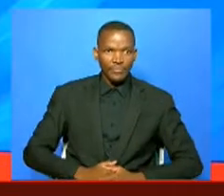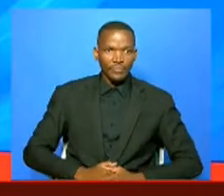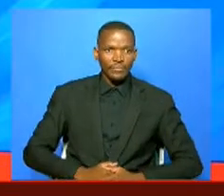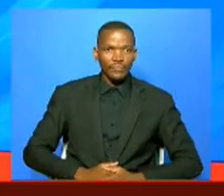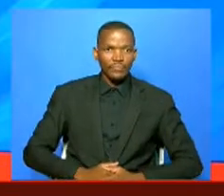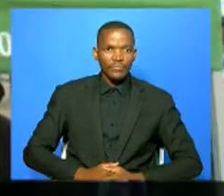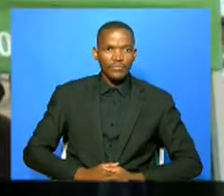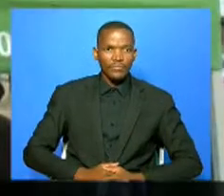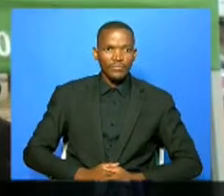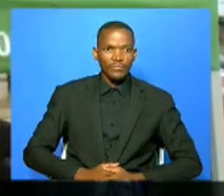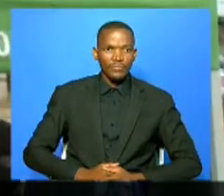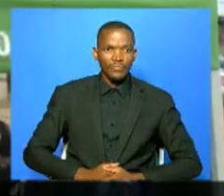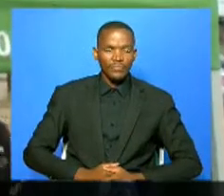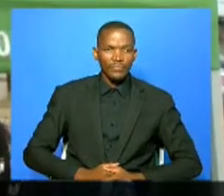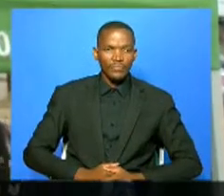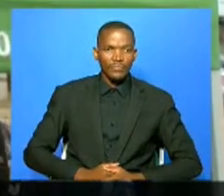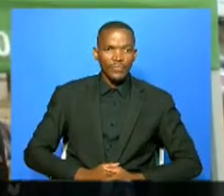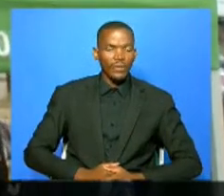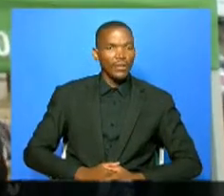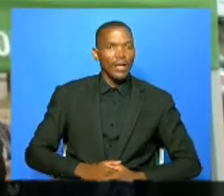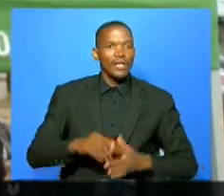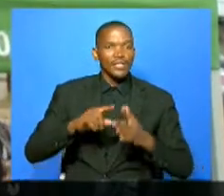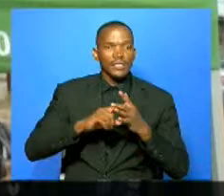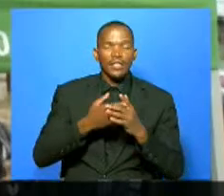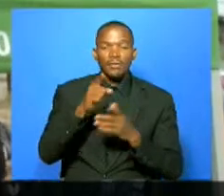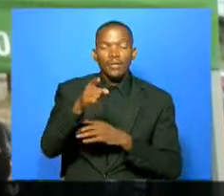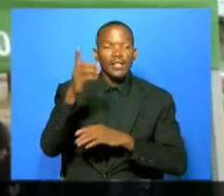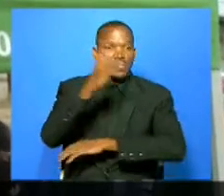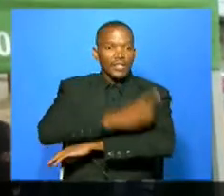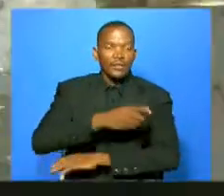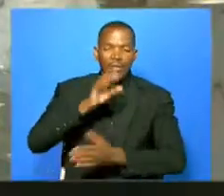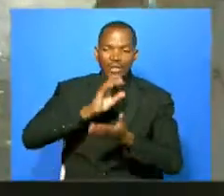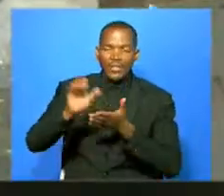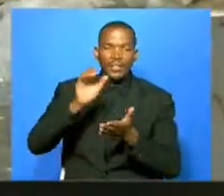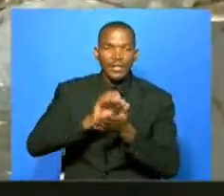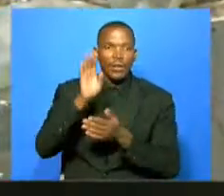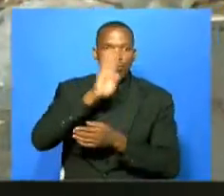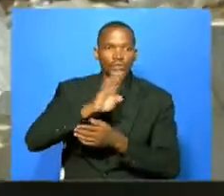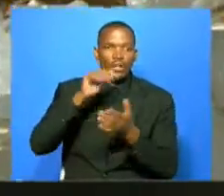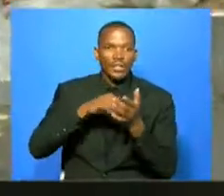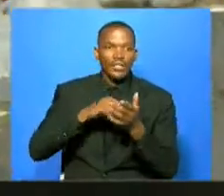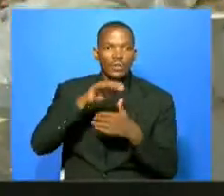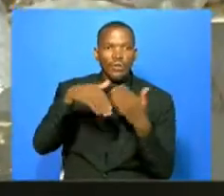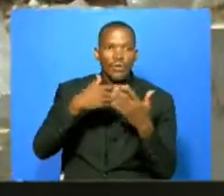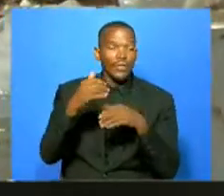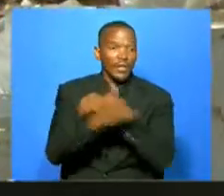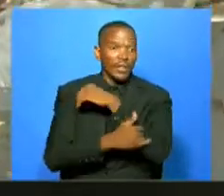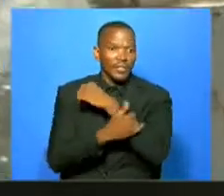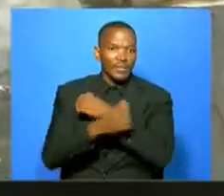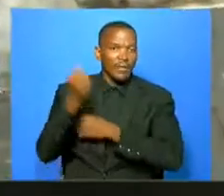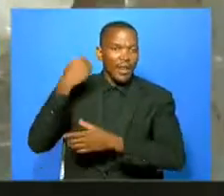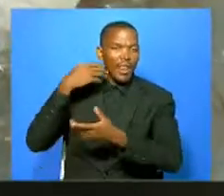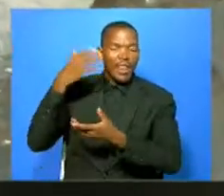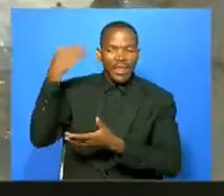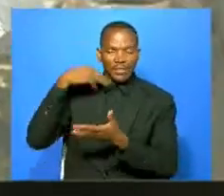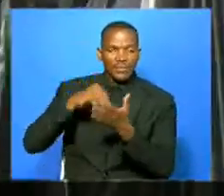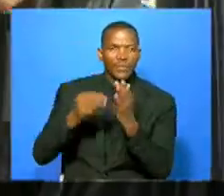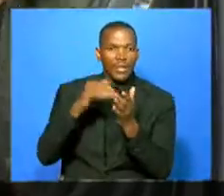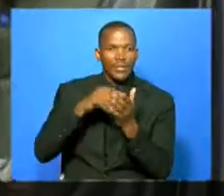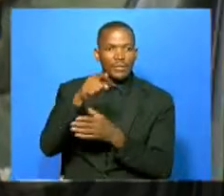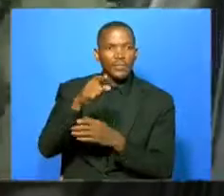e latelang letsatsi la go simolodisa go phepafatsa Botswana la mafatshe ka bophara le ne le tshwere kgwedi e fetileng e le malatsi